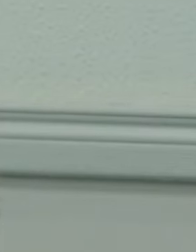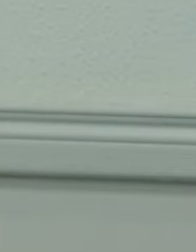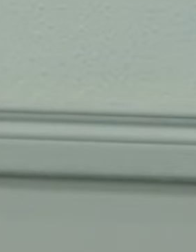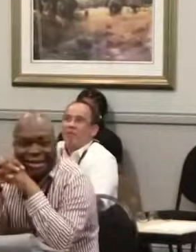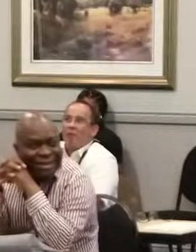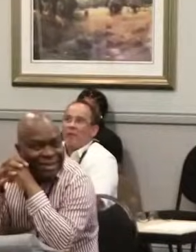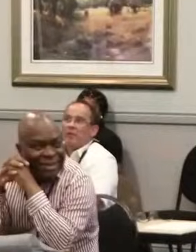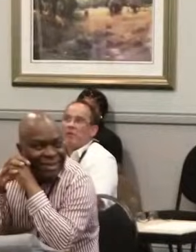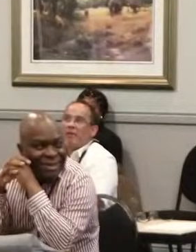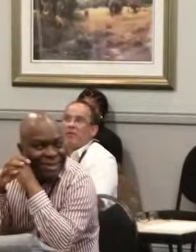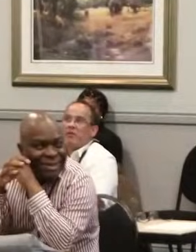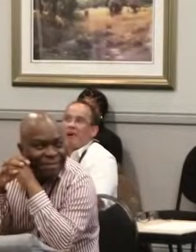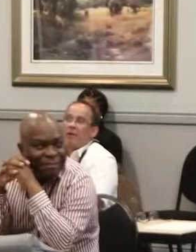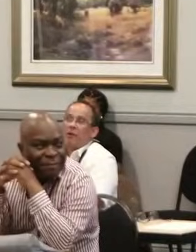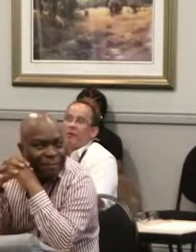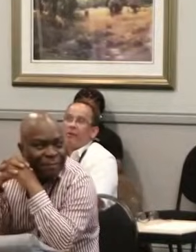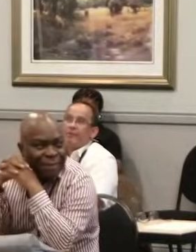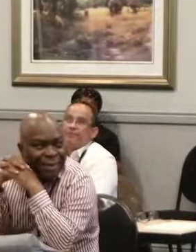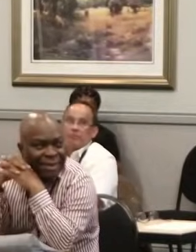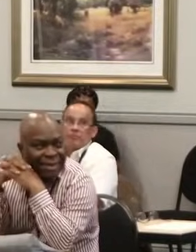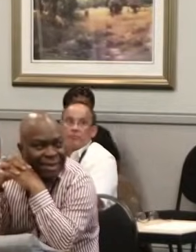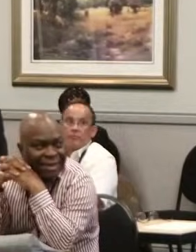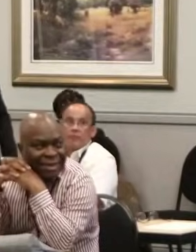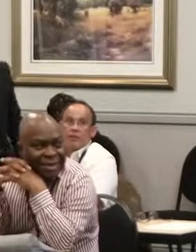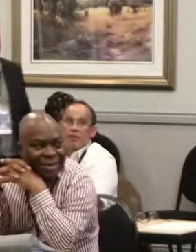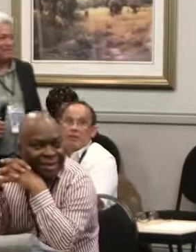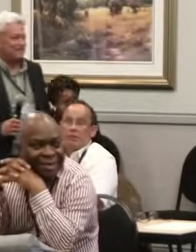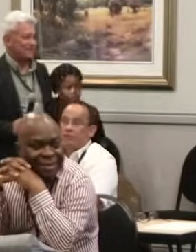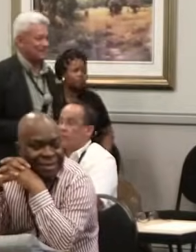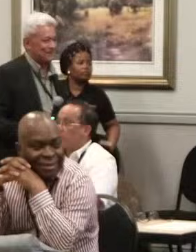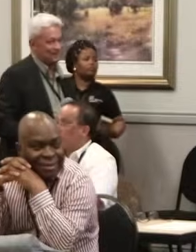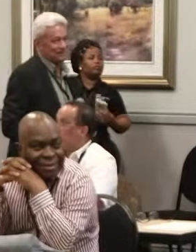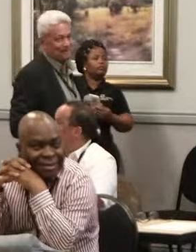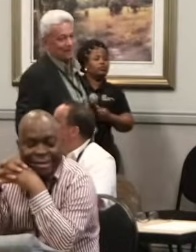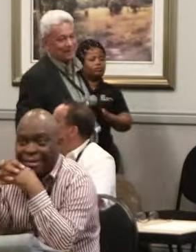Resource or the scribes?